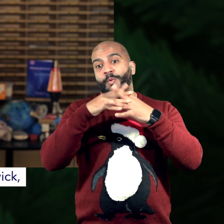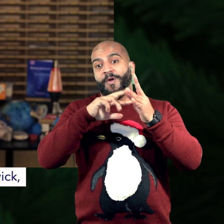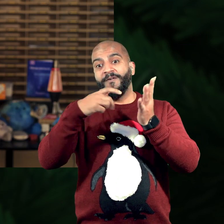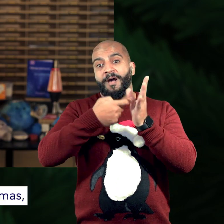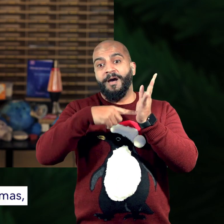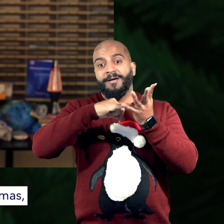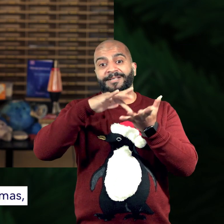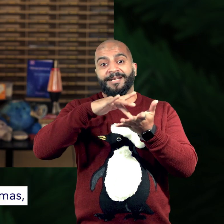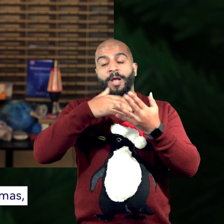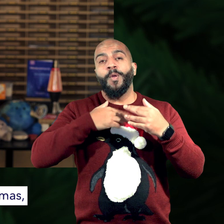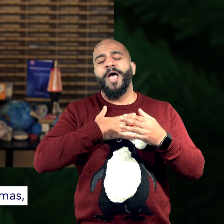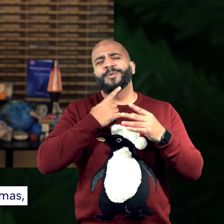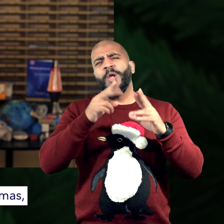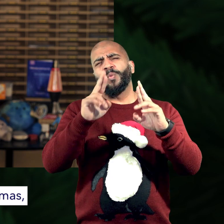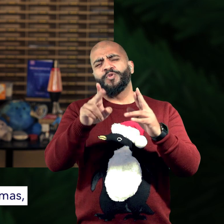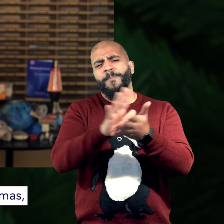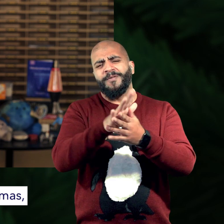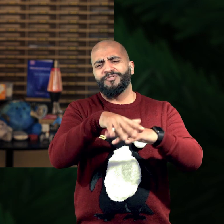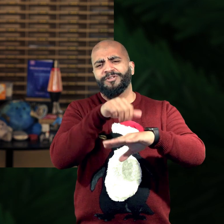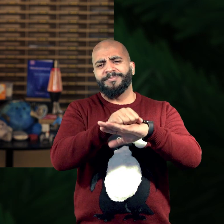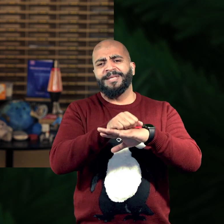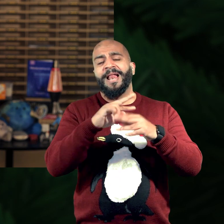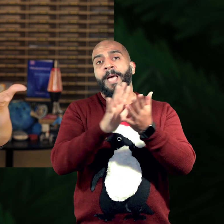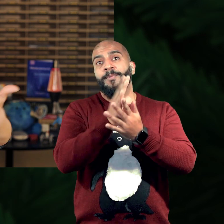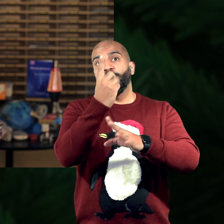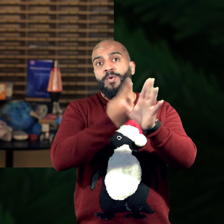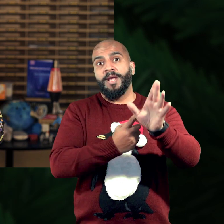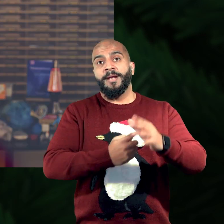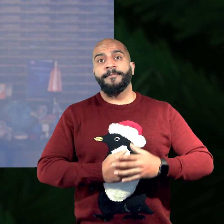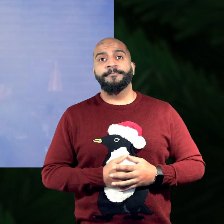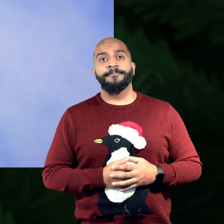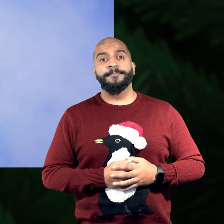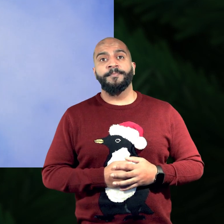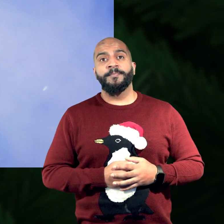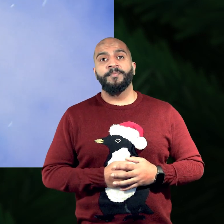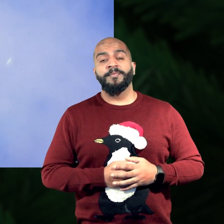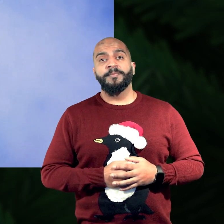Warwick Arts Centre, we'd like to wish you a very Merry Christmas and a Happy New Year!